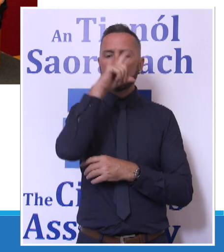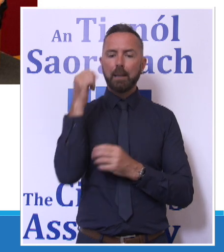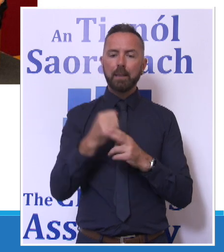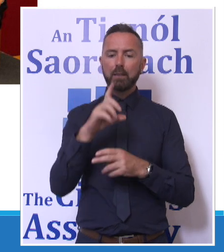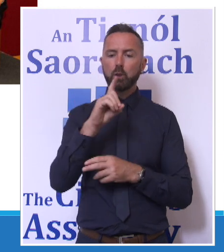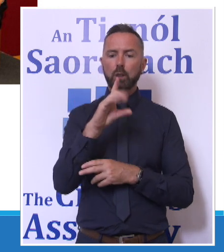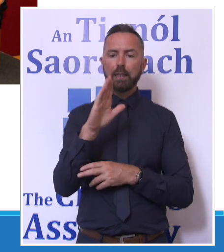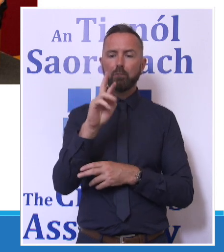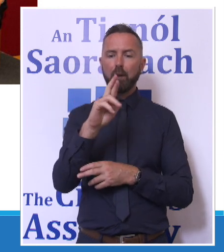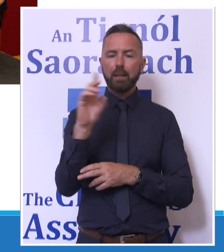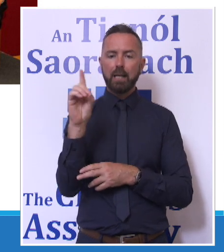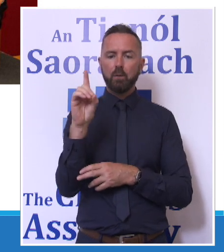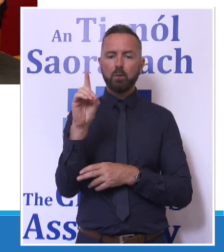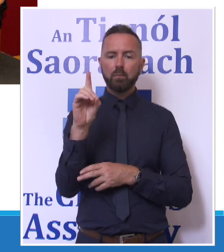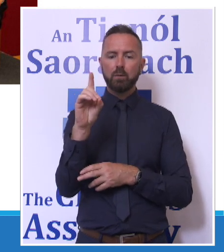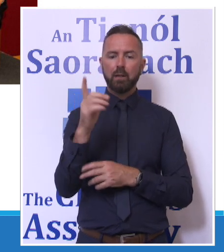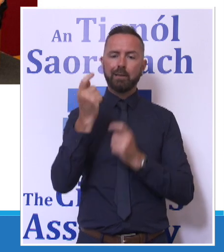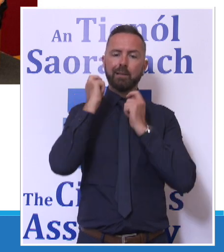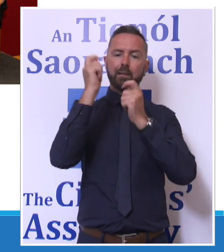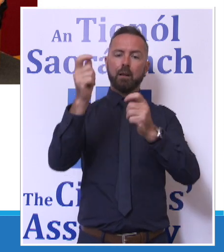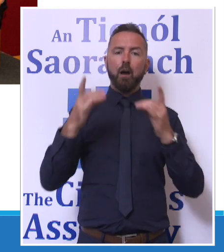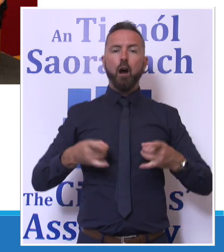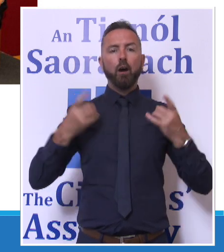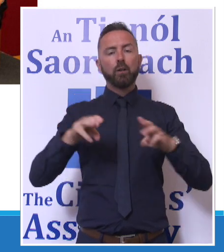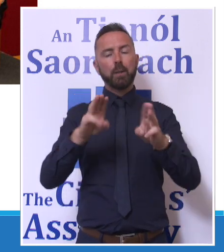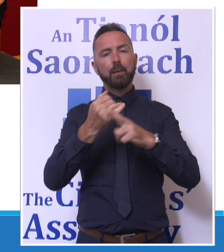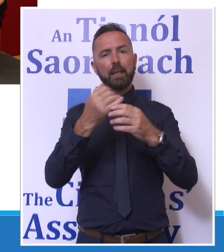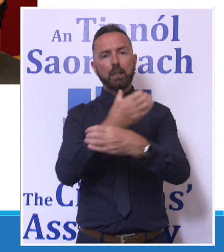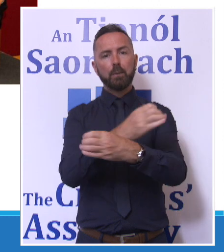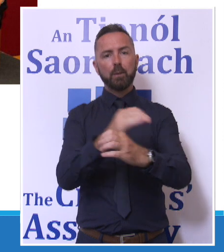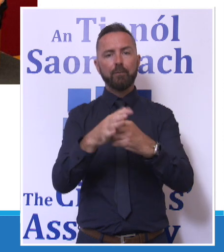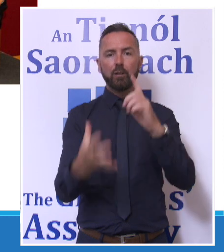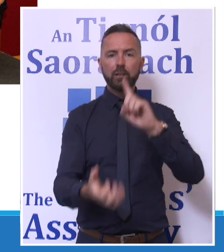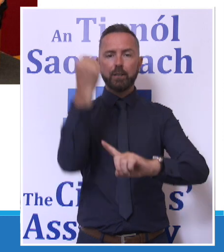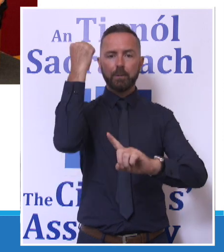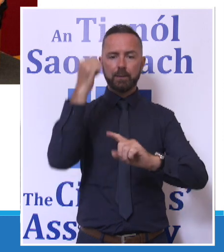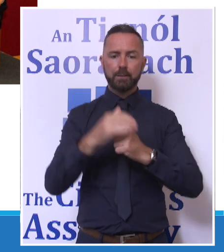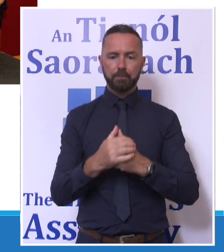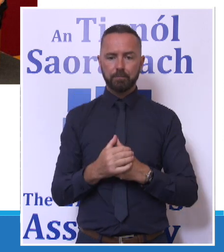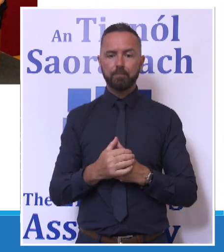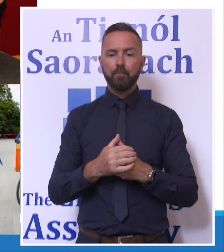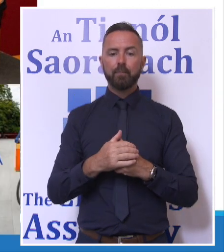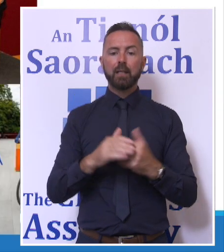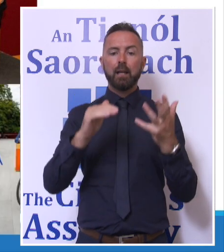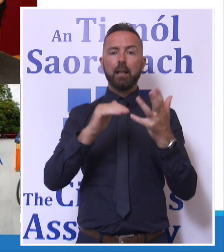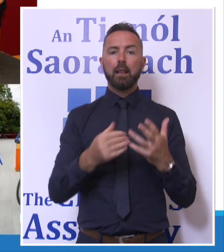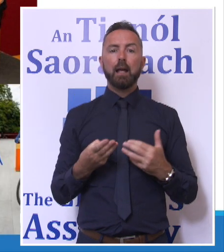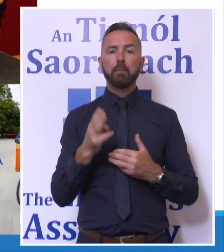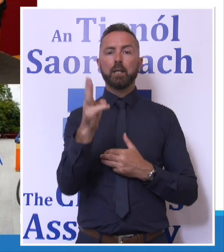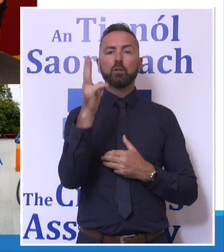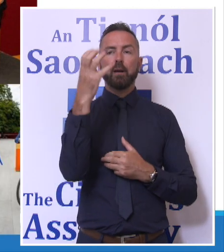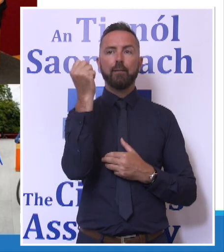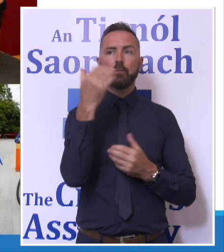Laoghaire-Rathdown, where they just bestow honours to people in the community for their achievements. And at the bottom, again, we